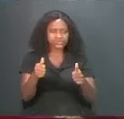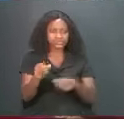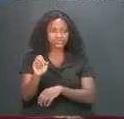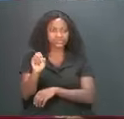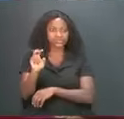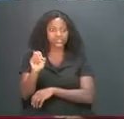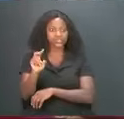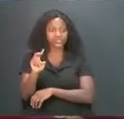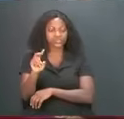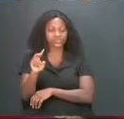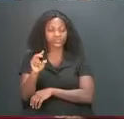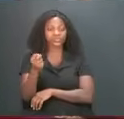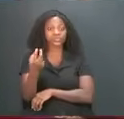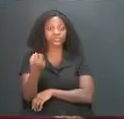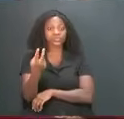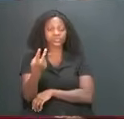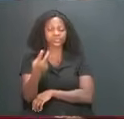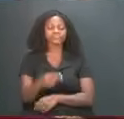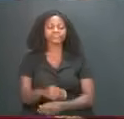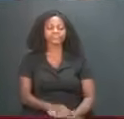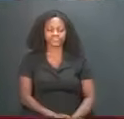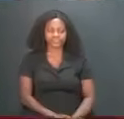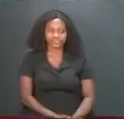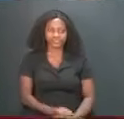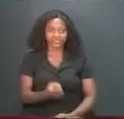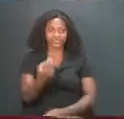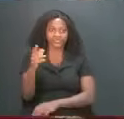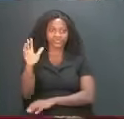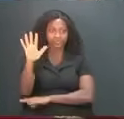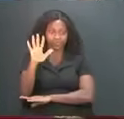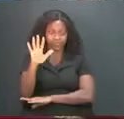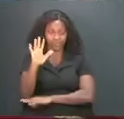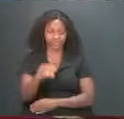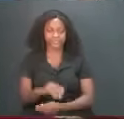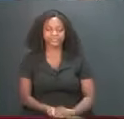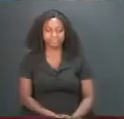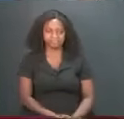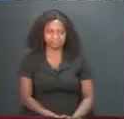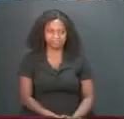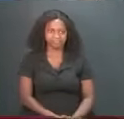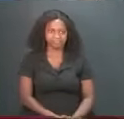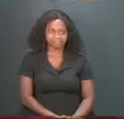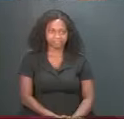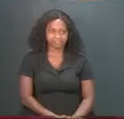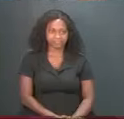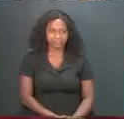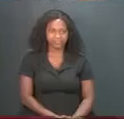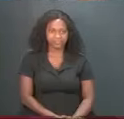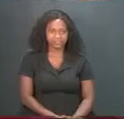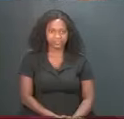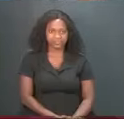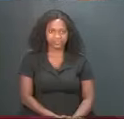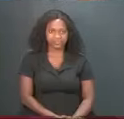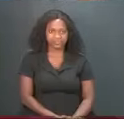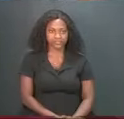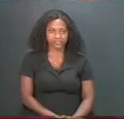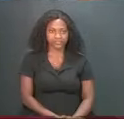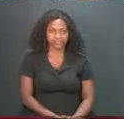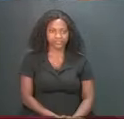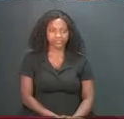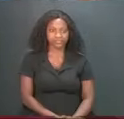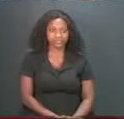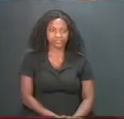12. Mr. Speaker, 12 o'clock. 12 at noon. Honorable members, the